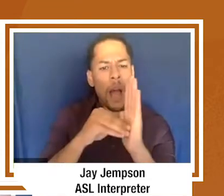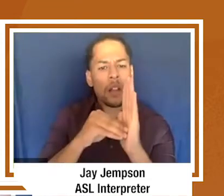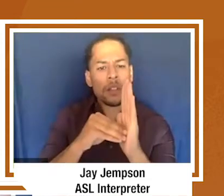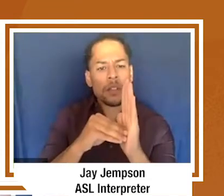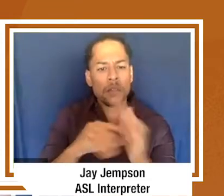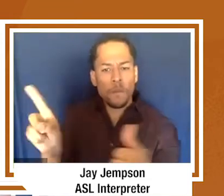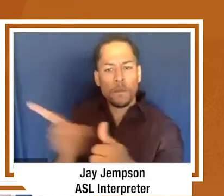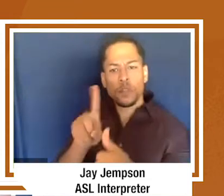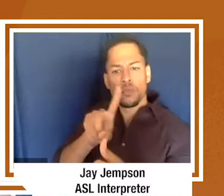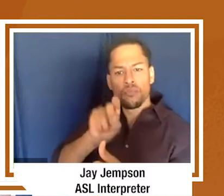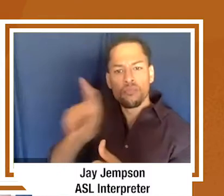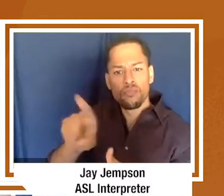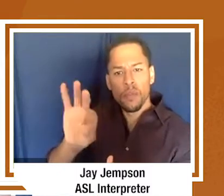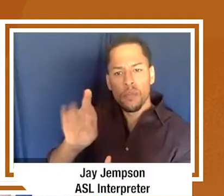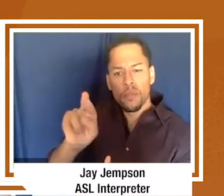throw it to Francine first.